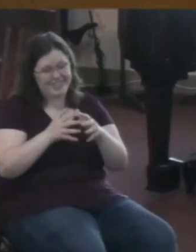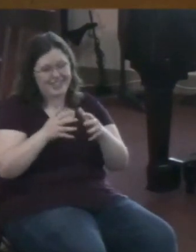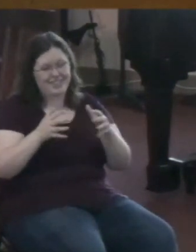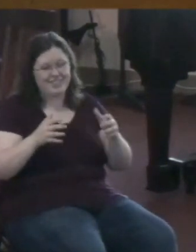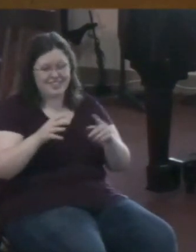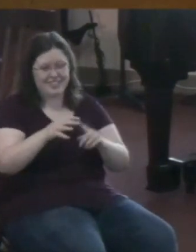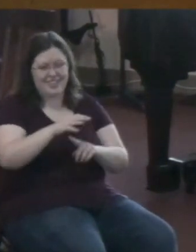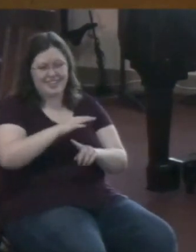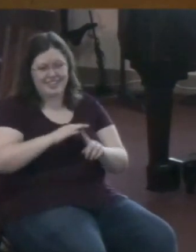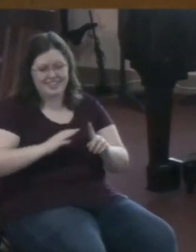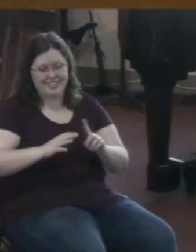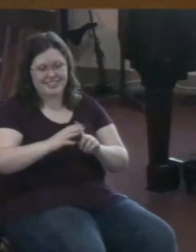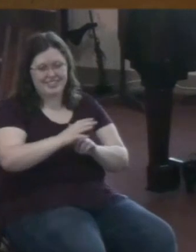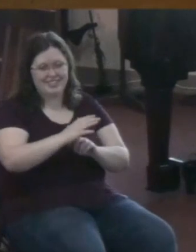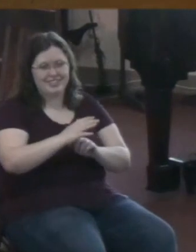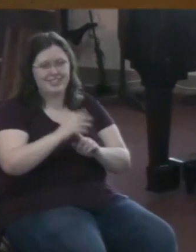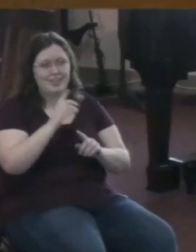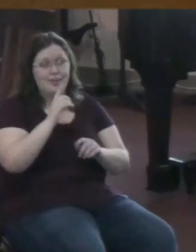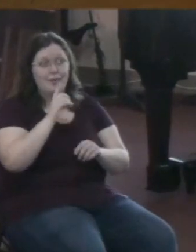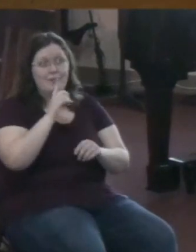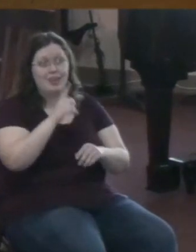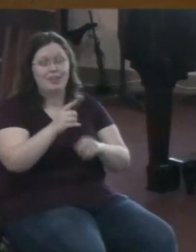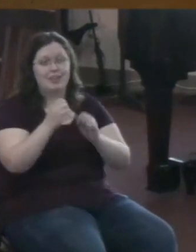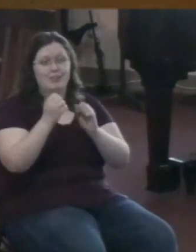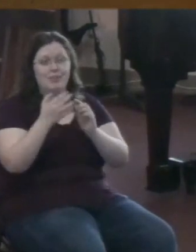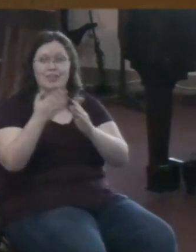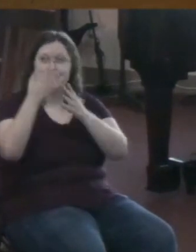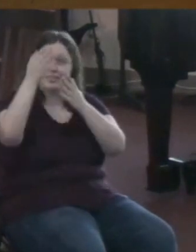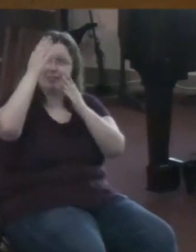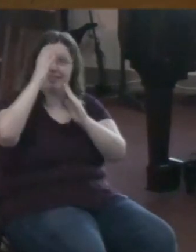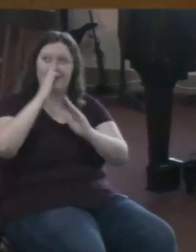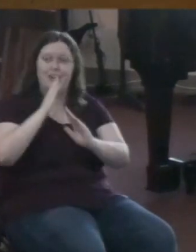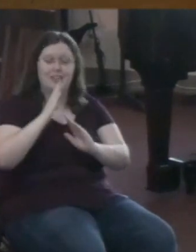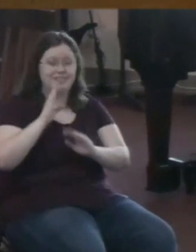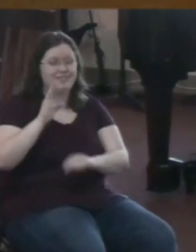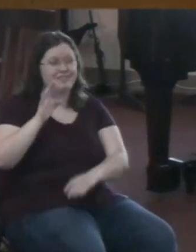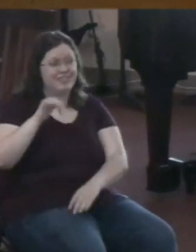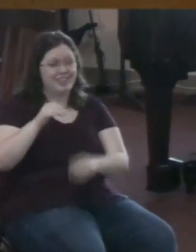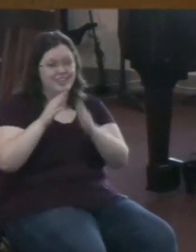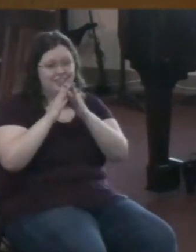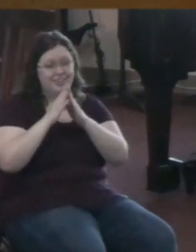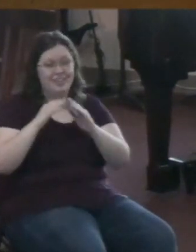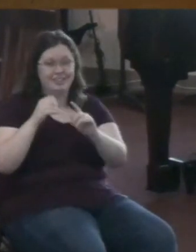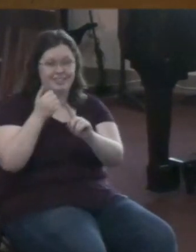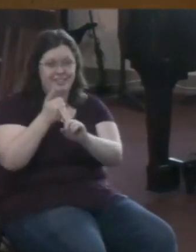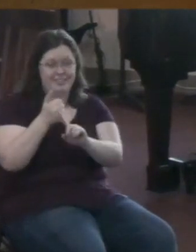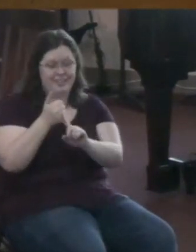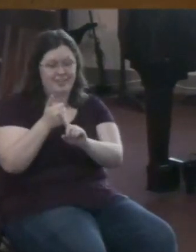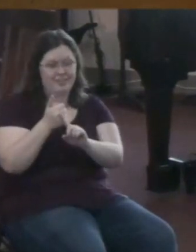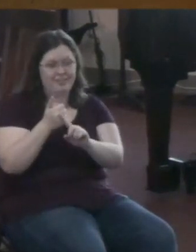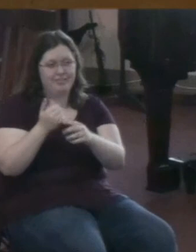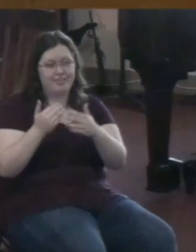And the reality of the presence of God is an infinite silence. And then